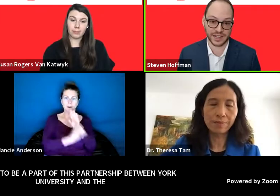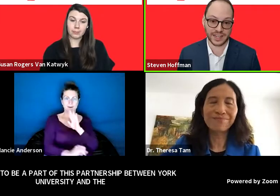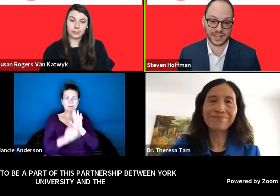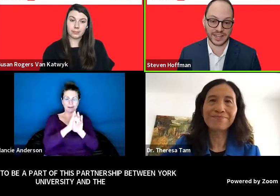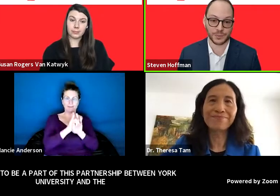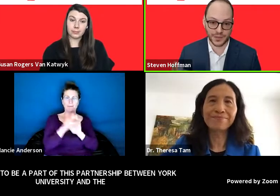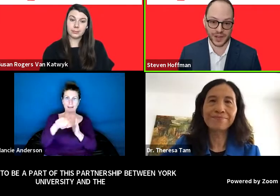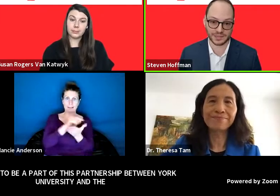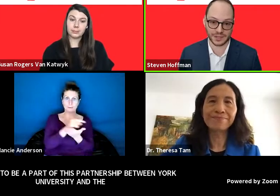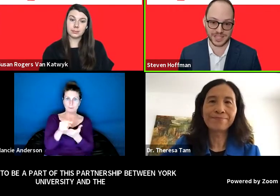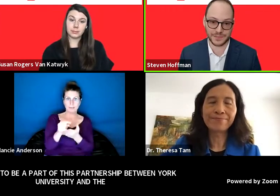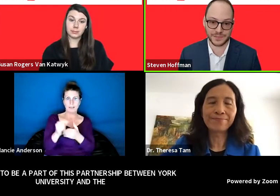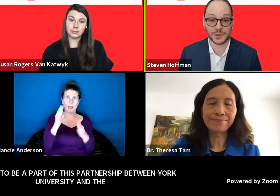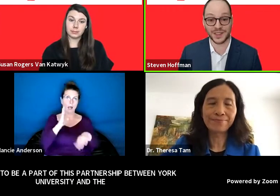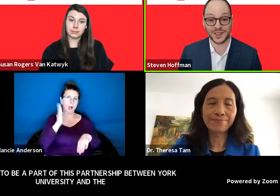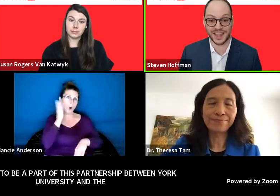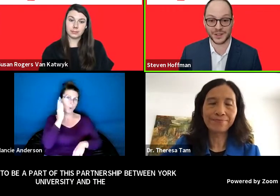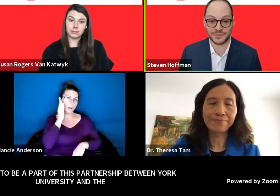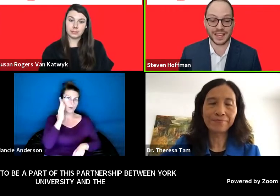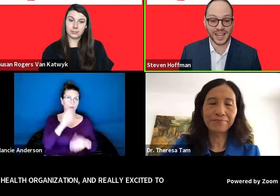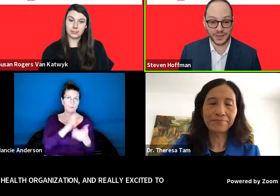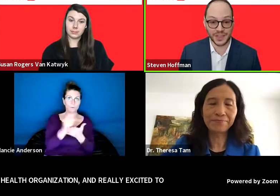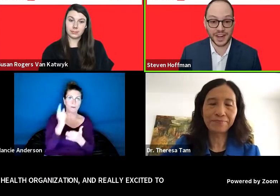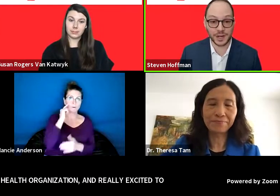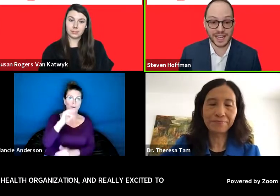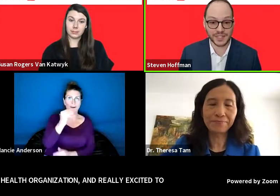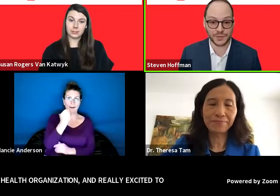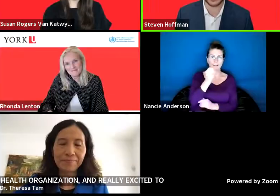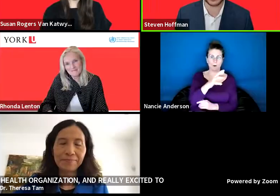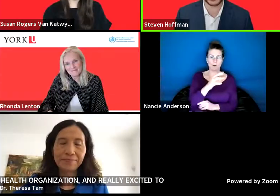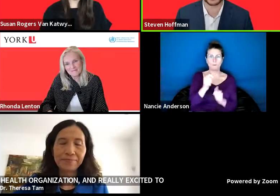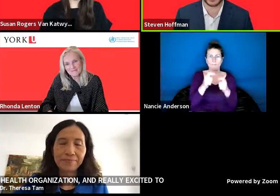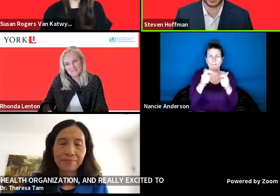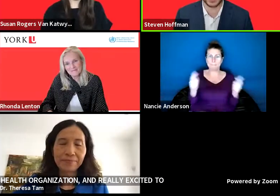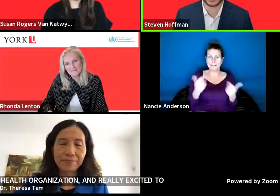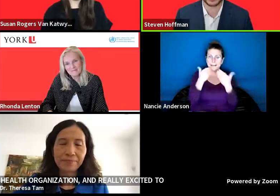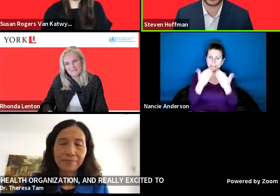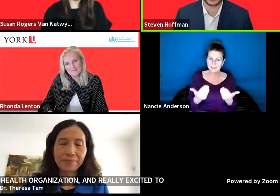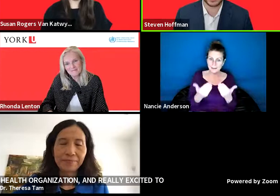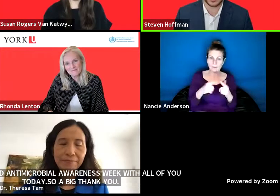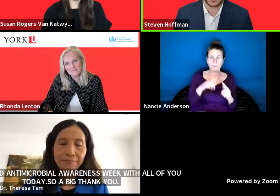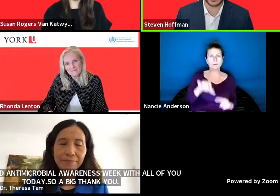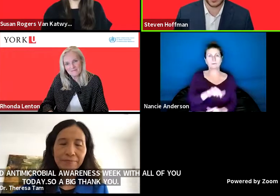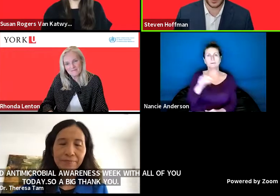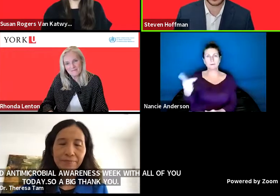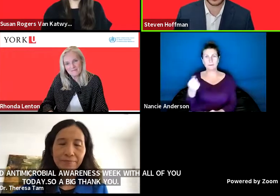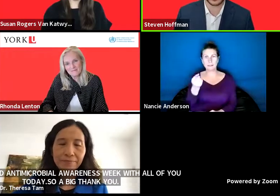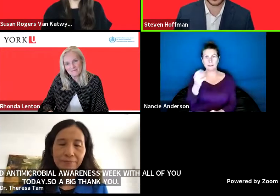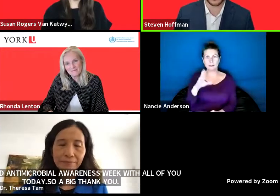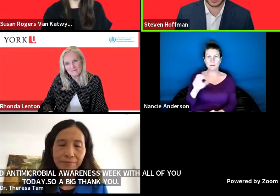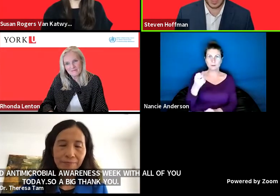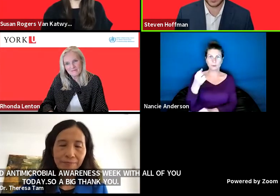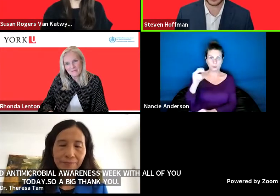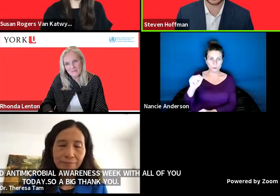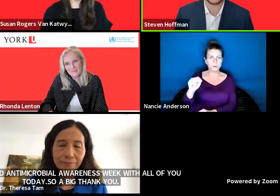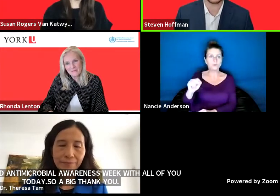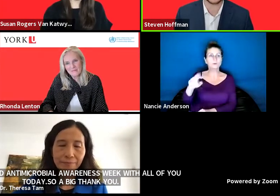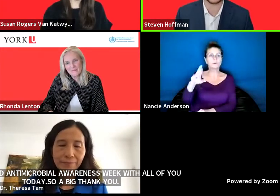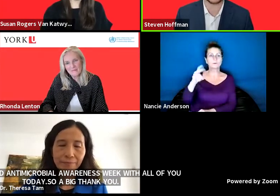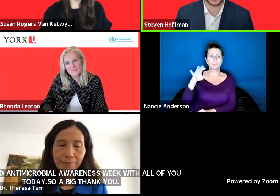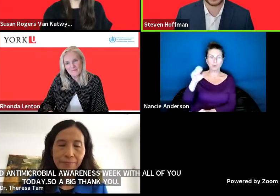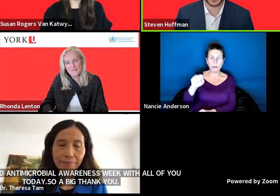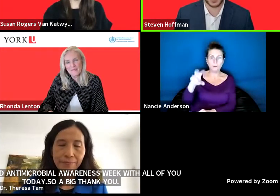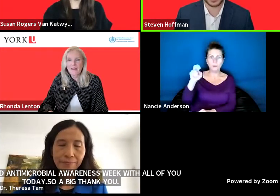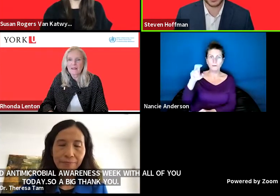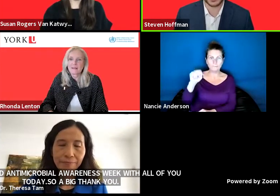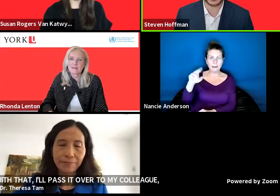Awareness Week with all of you today. So a big thank you. And with that, I'll pass it over to my colleague, Dr. Susan Rogers Van Katwick,